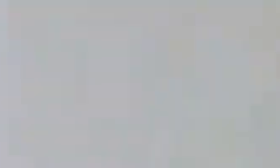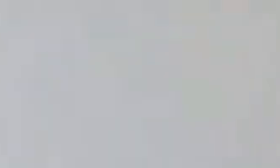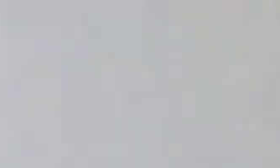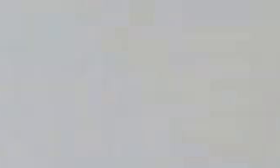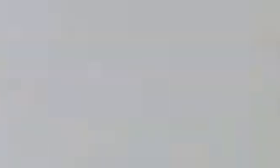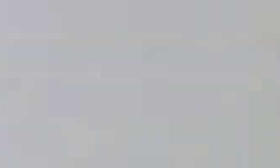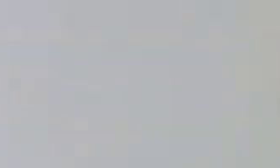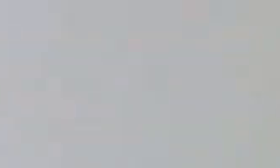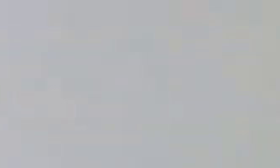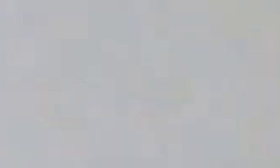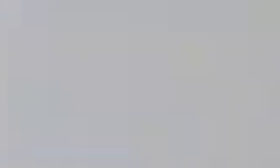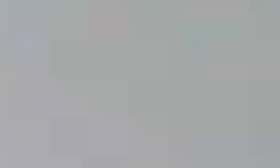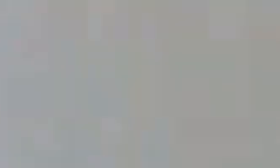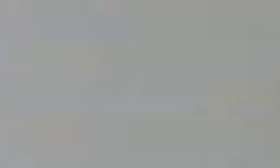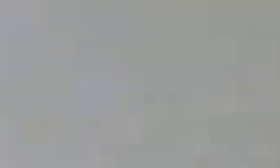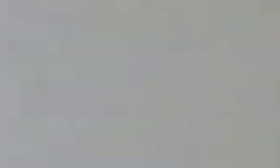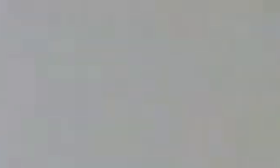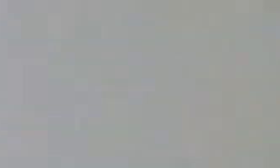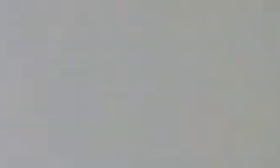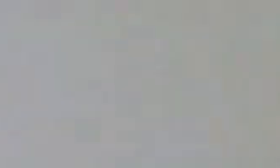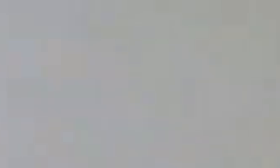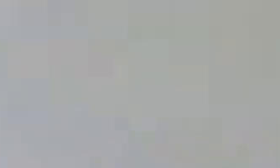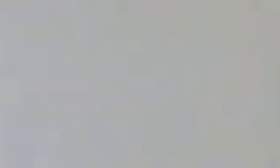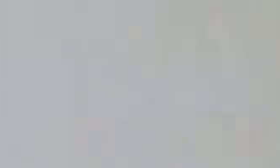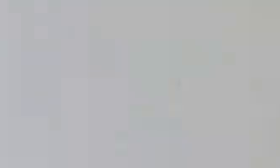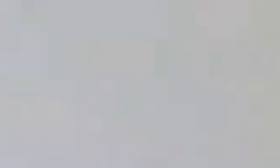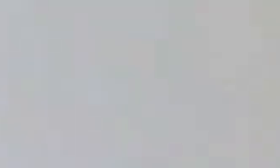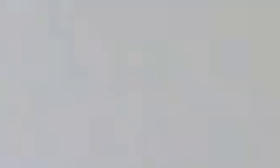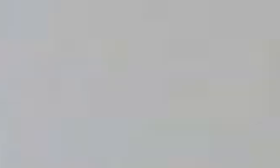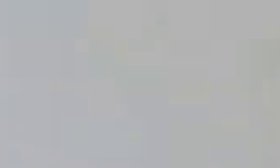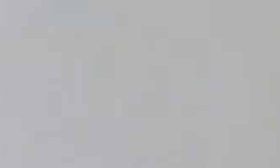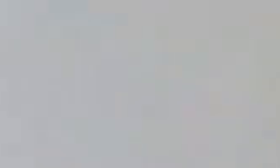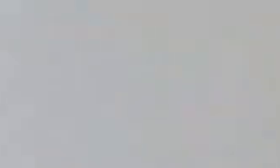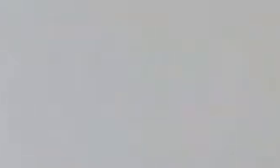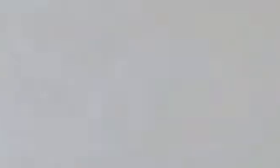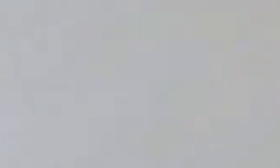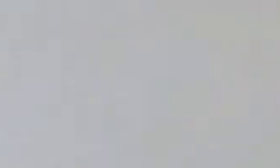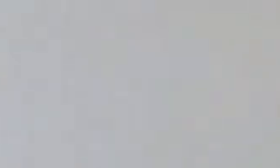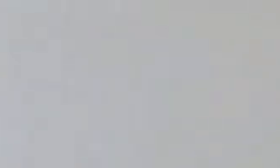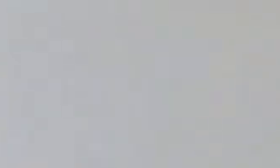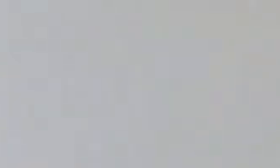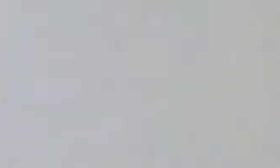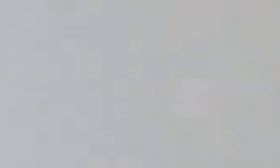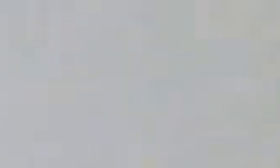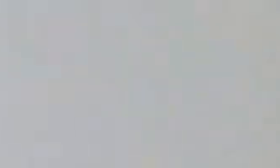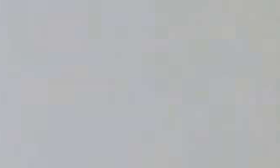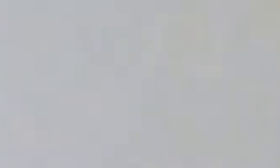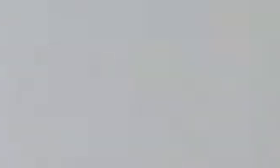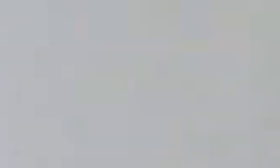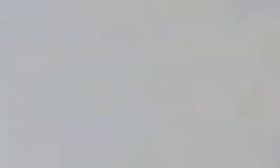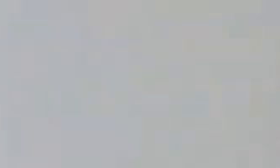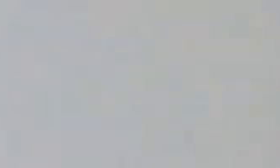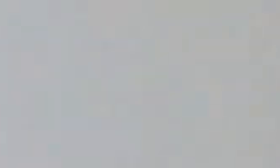separate email for joining those types of scholarship websites, like Moolah